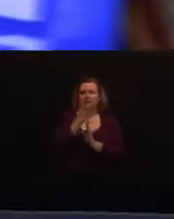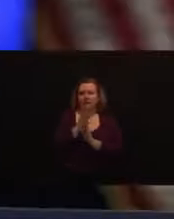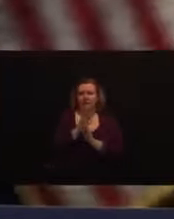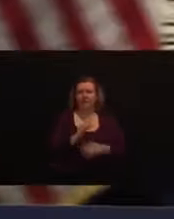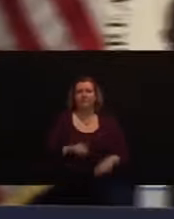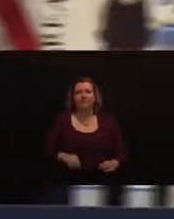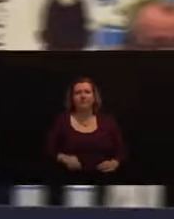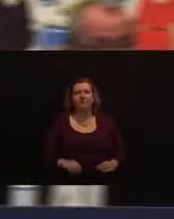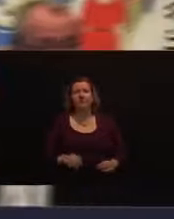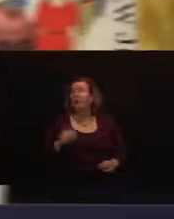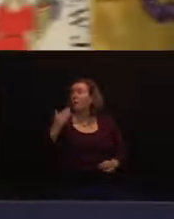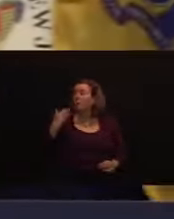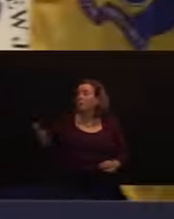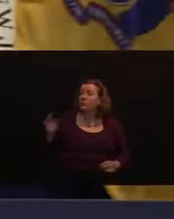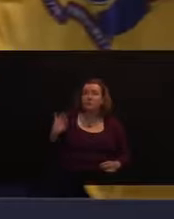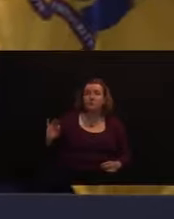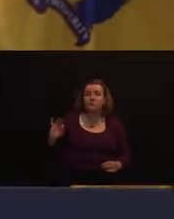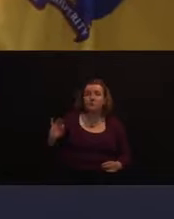transmission